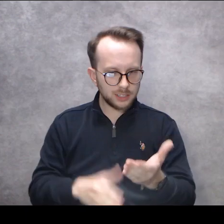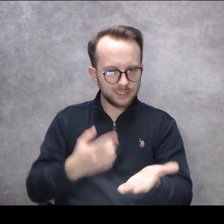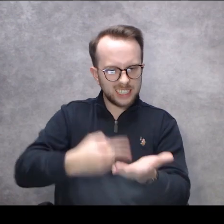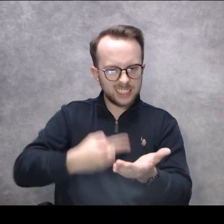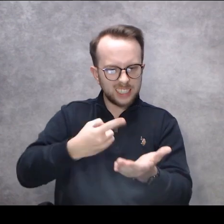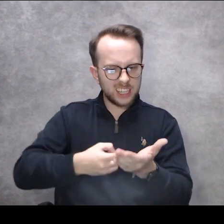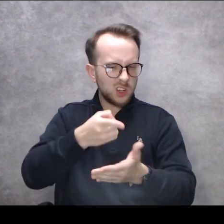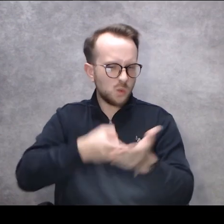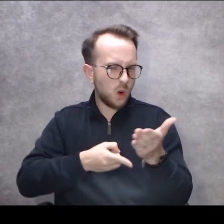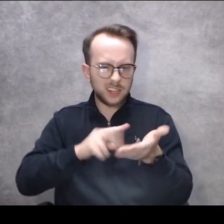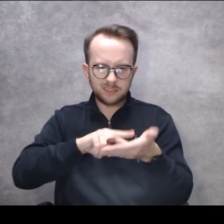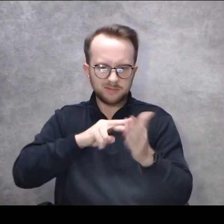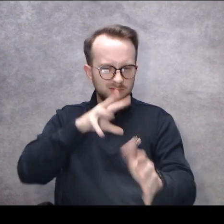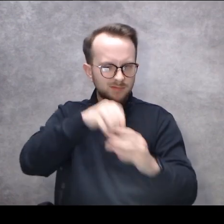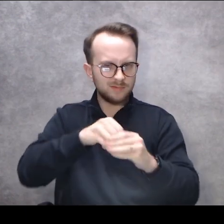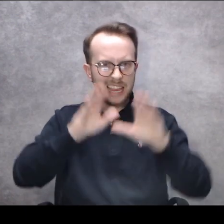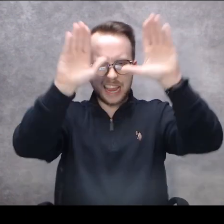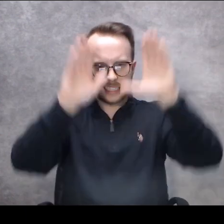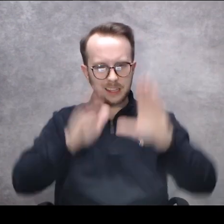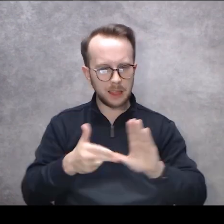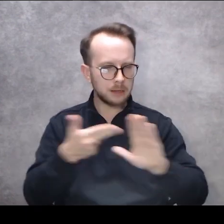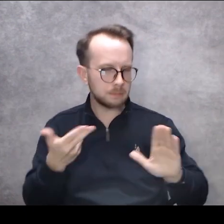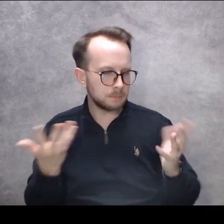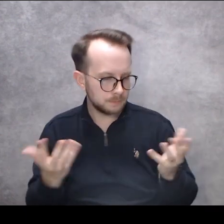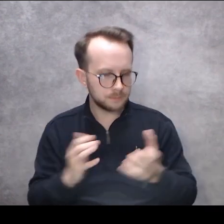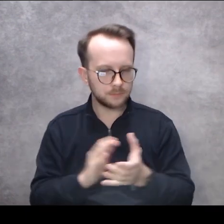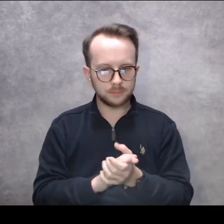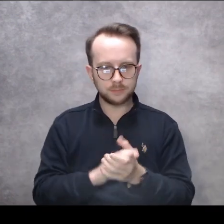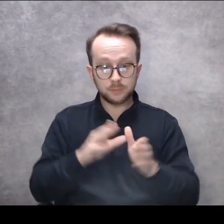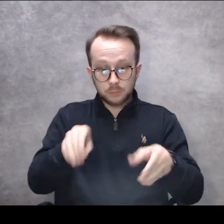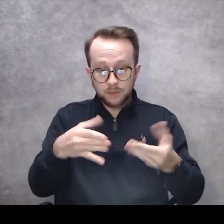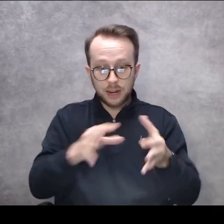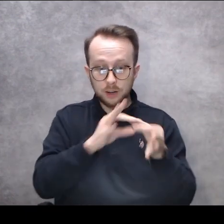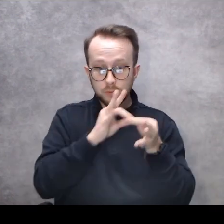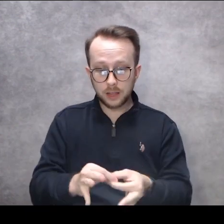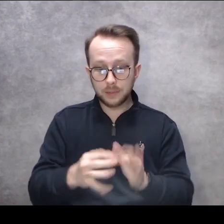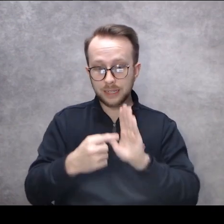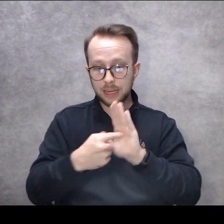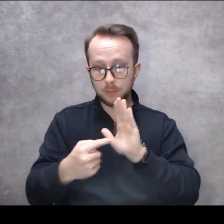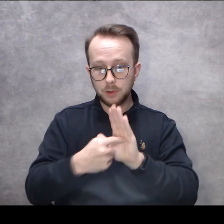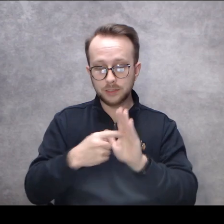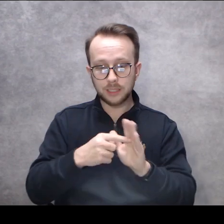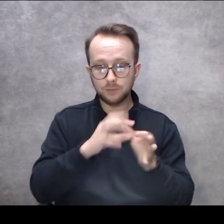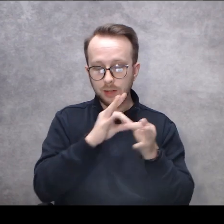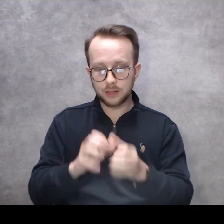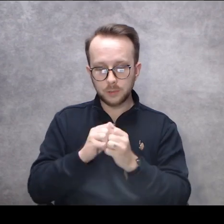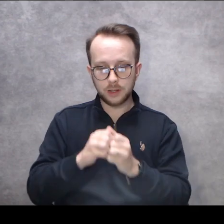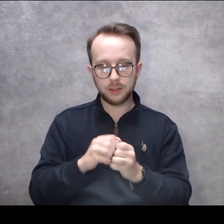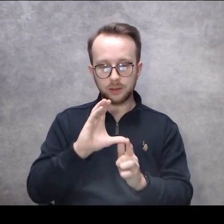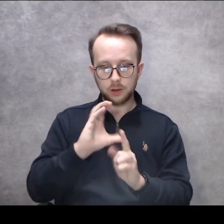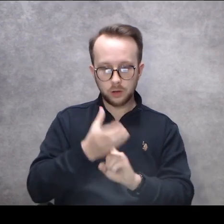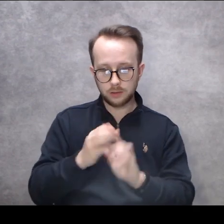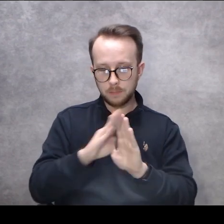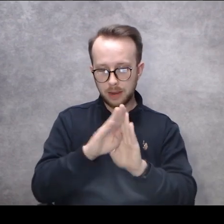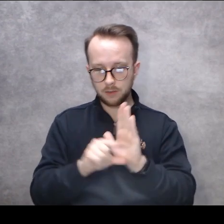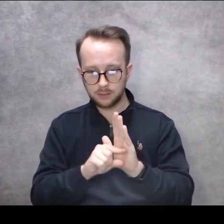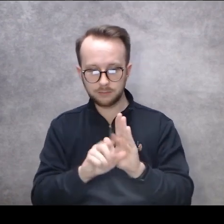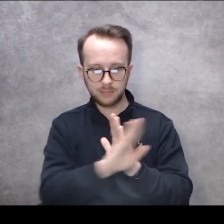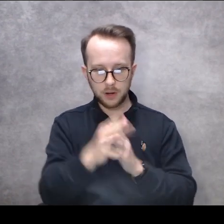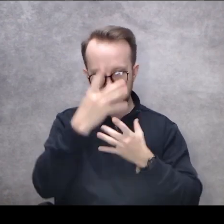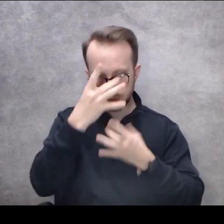constitutes excellence, and generating relevant examples that connect to cultural background and interests.